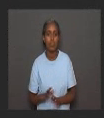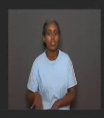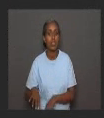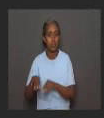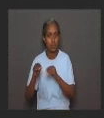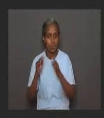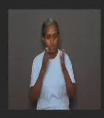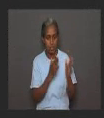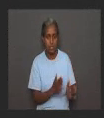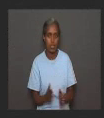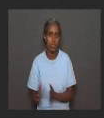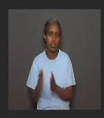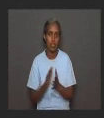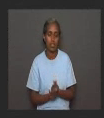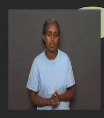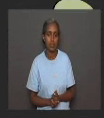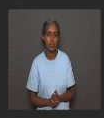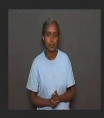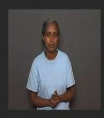Students, let's get ready.